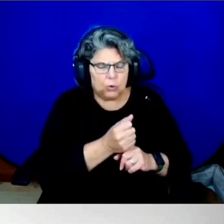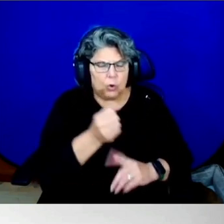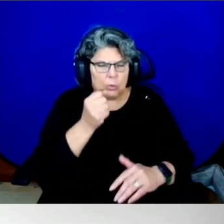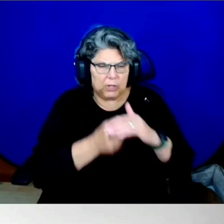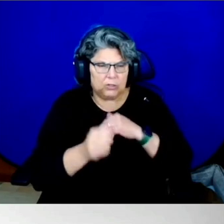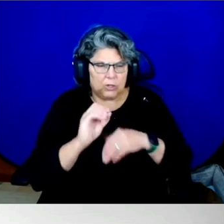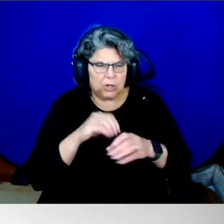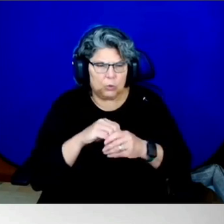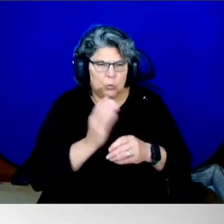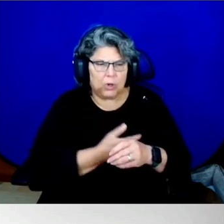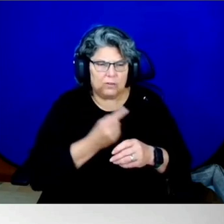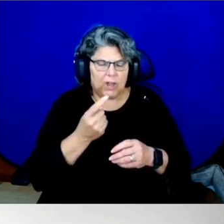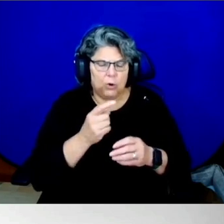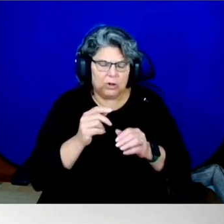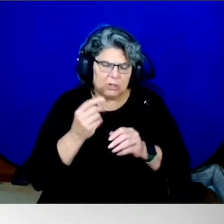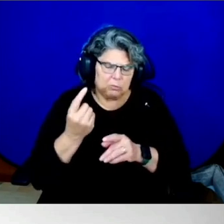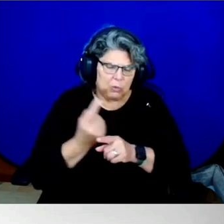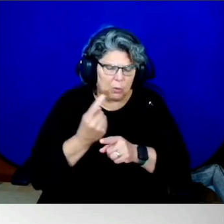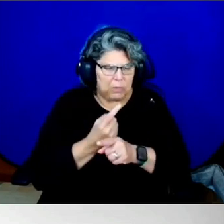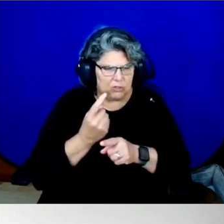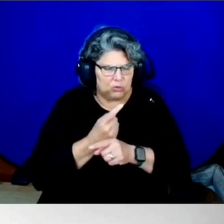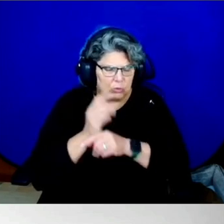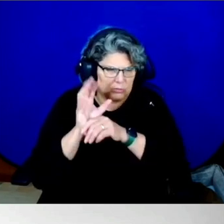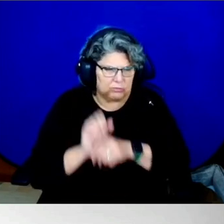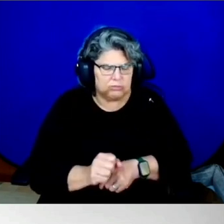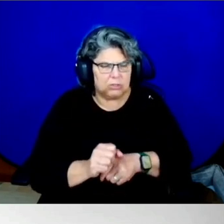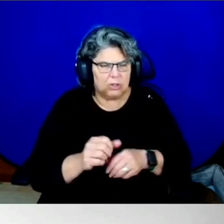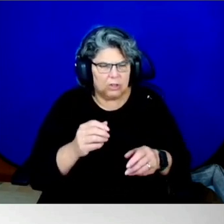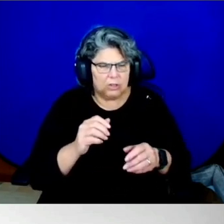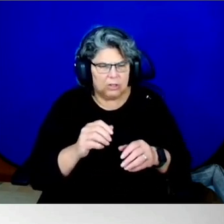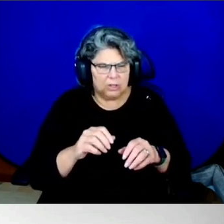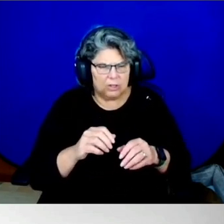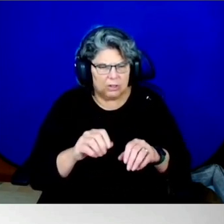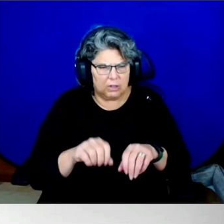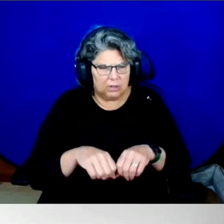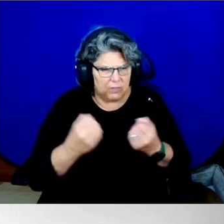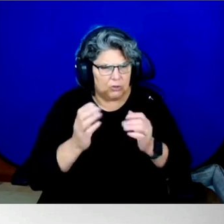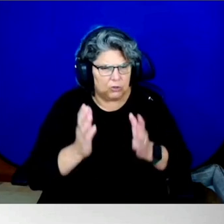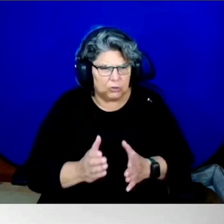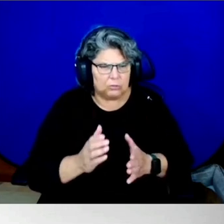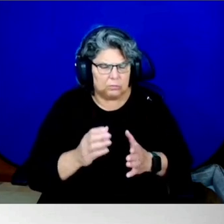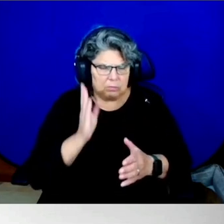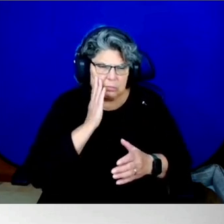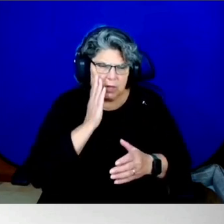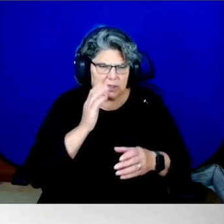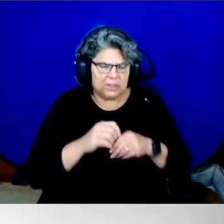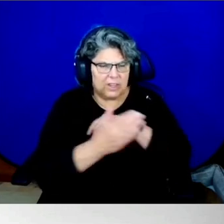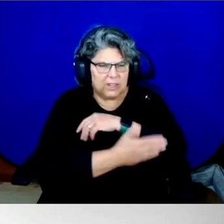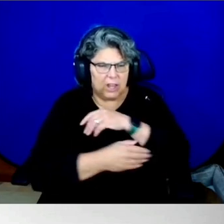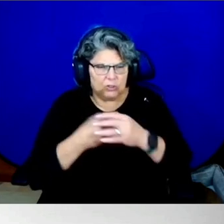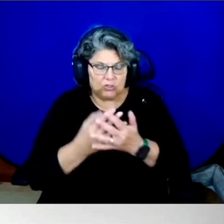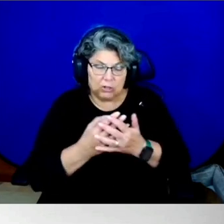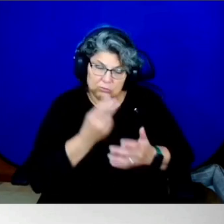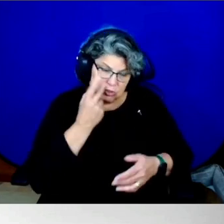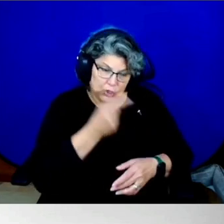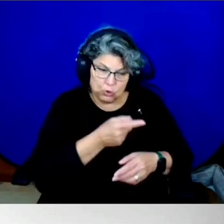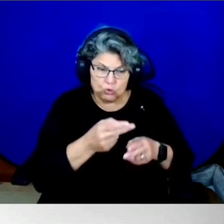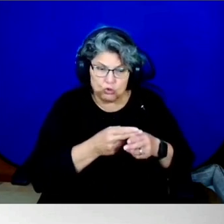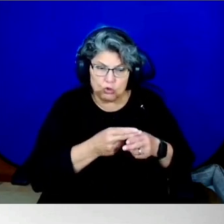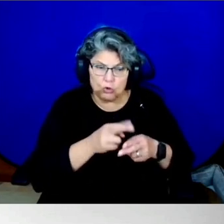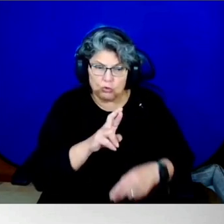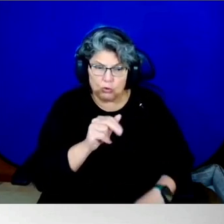habitual offender beds in the Tam County Jail. See you soon, Ramon. In closing, I'd like to remind our citizens, as